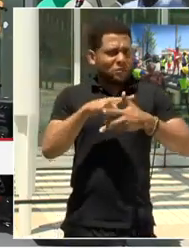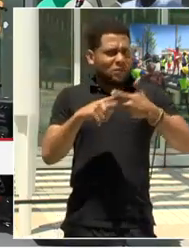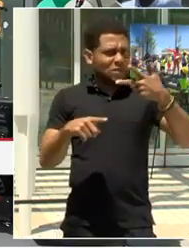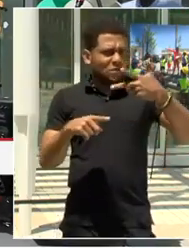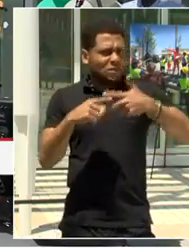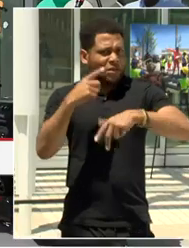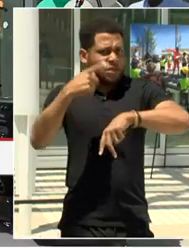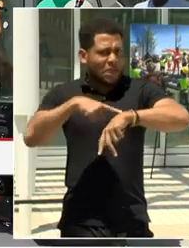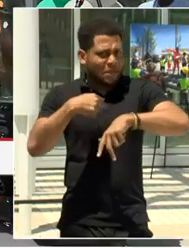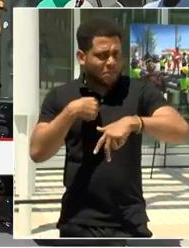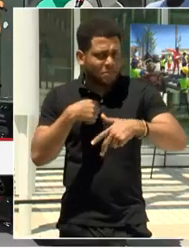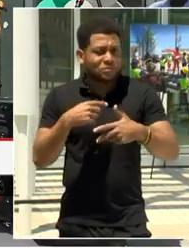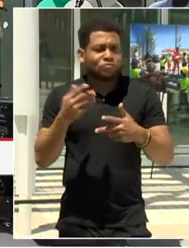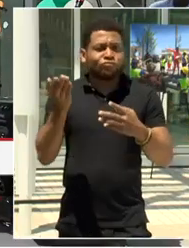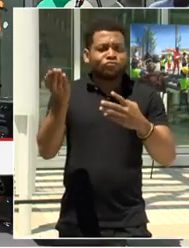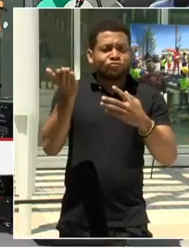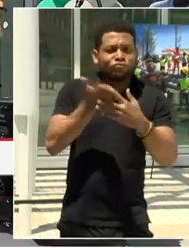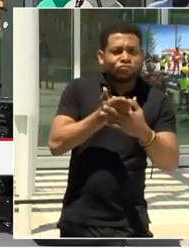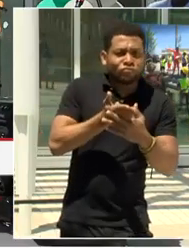2012 through